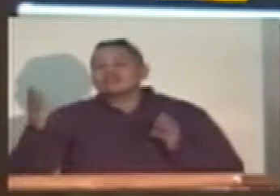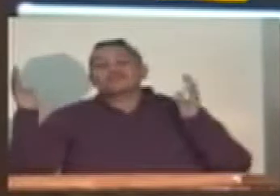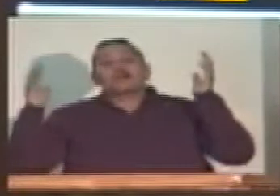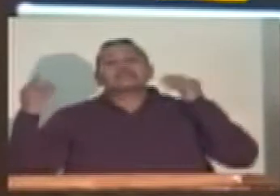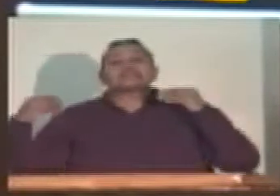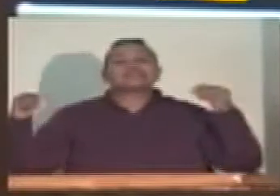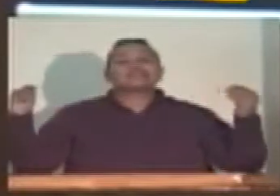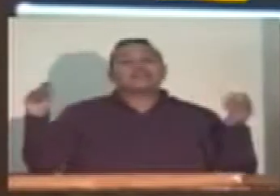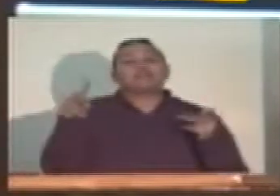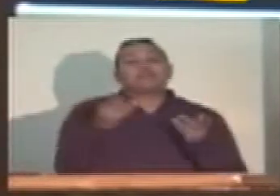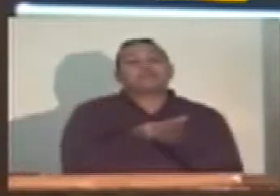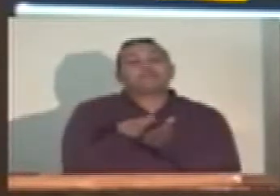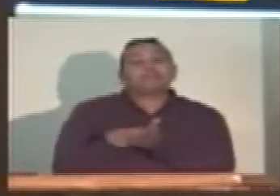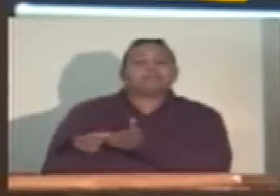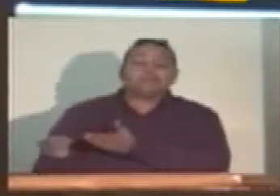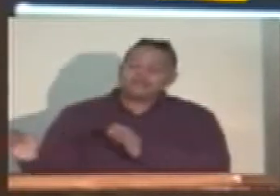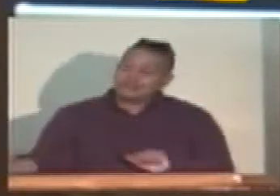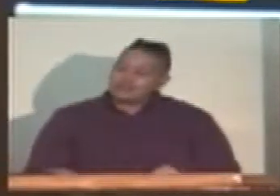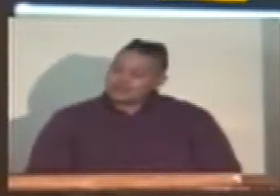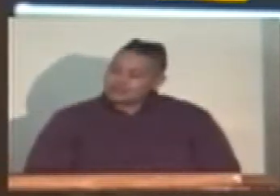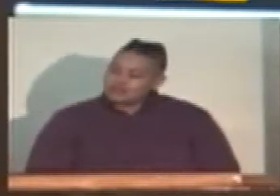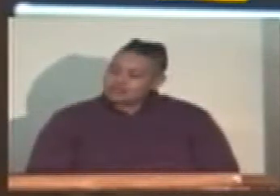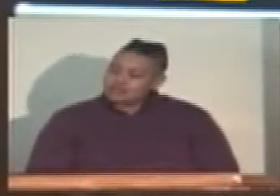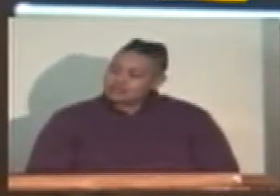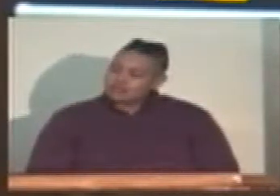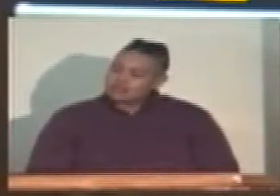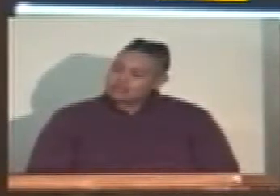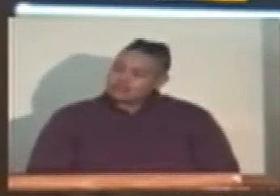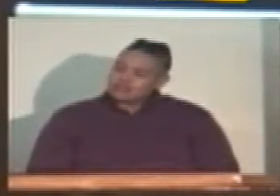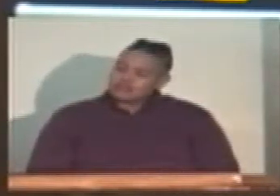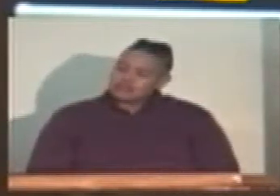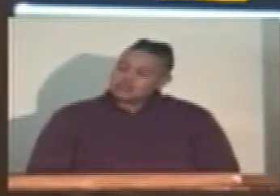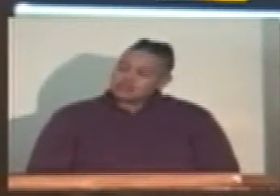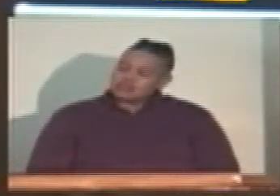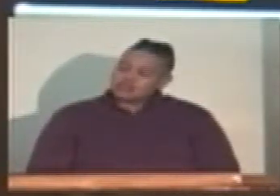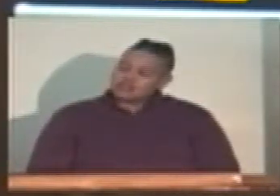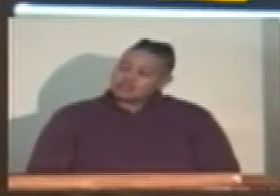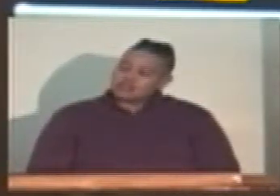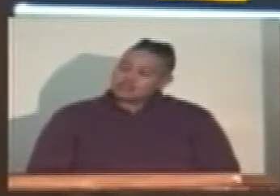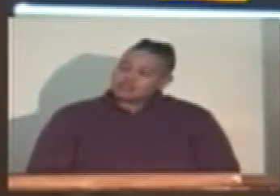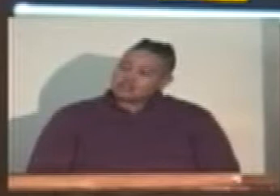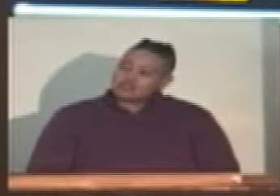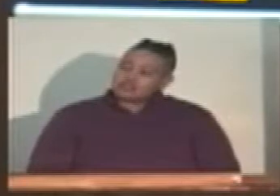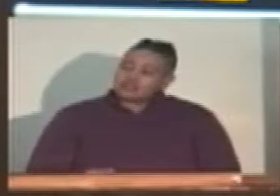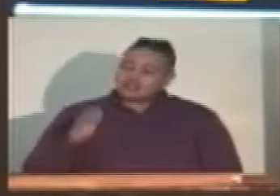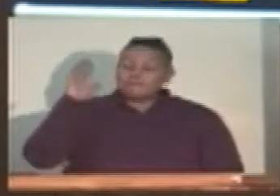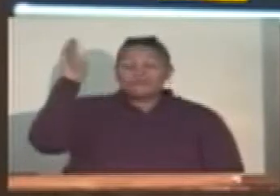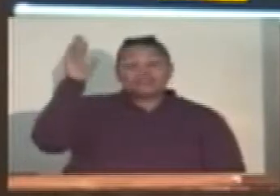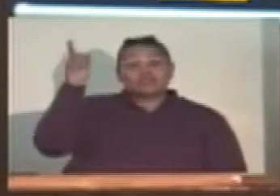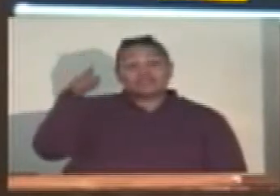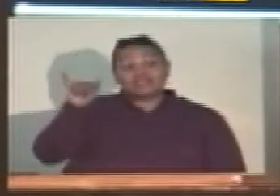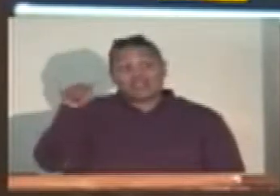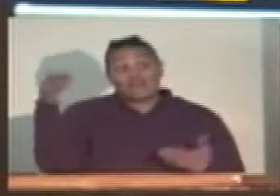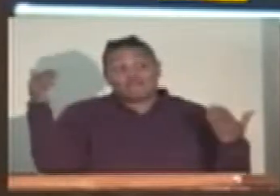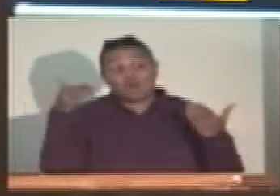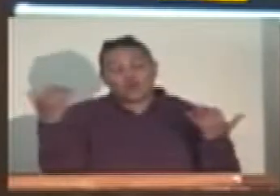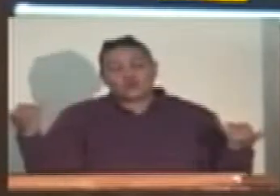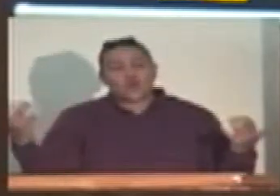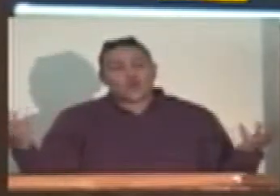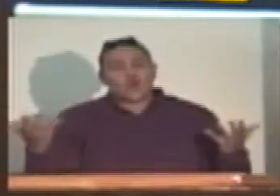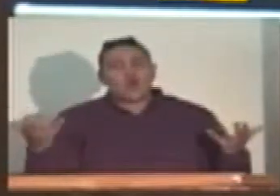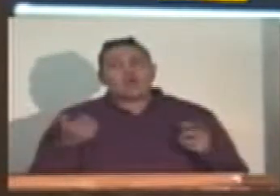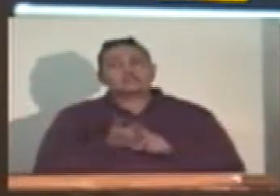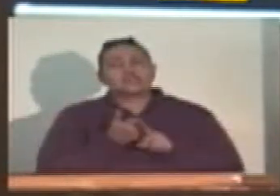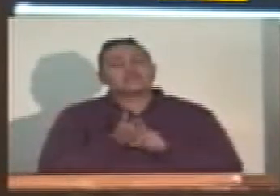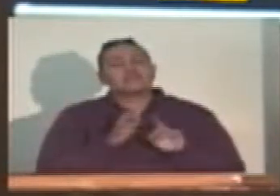hand. Mr. Speaker, this issue brings into focus